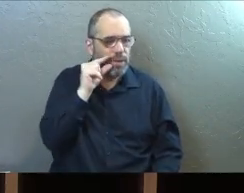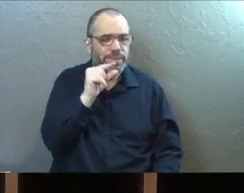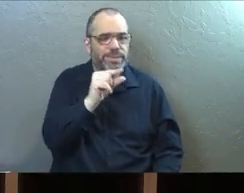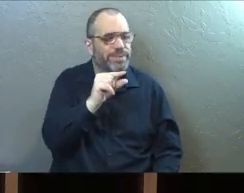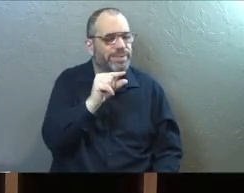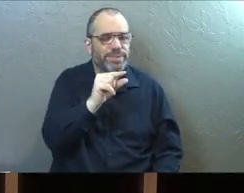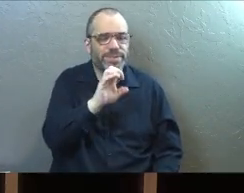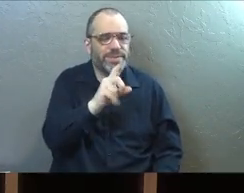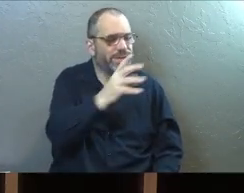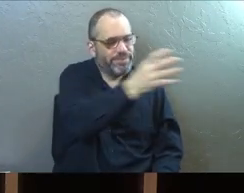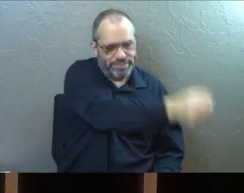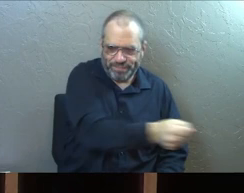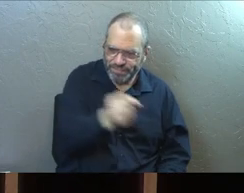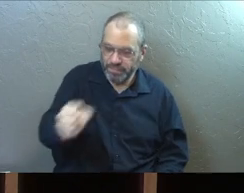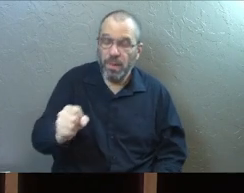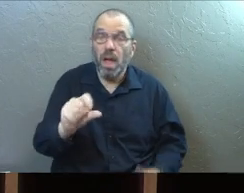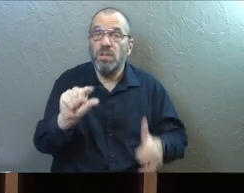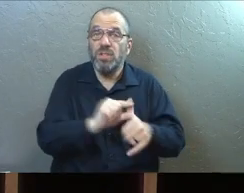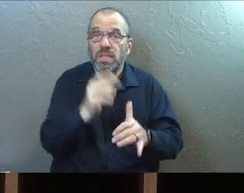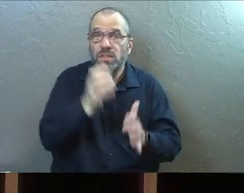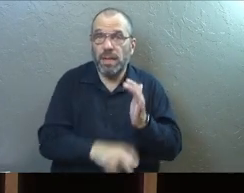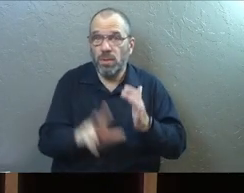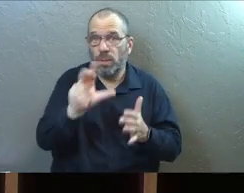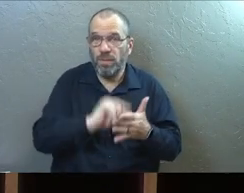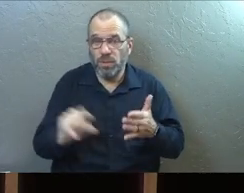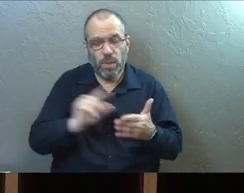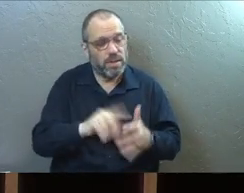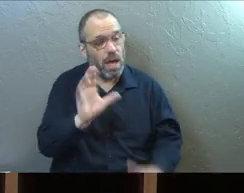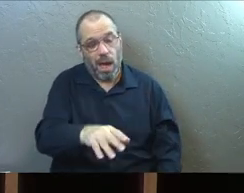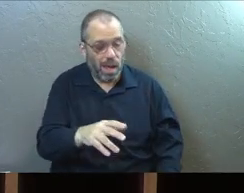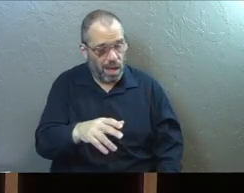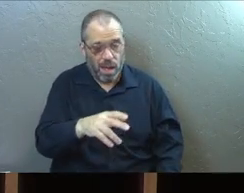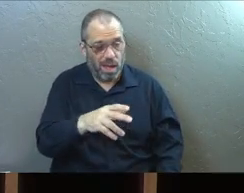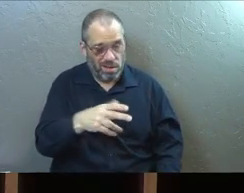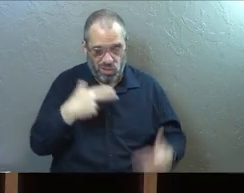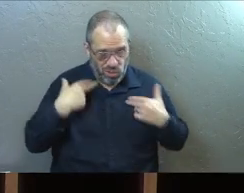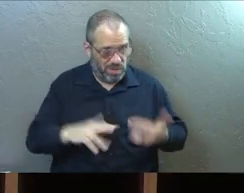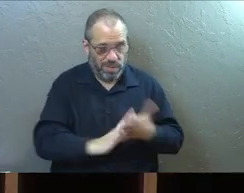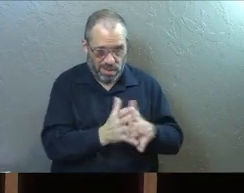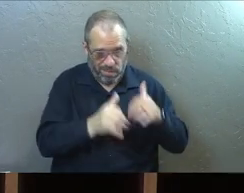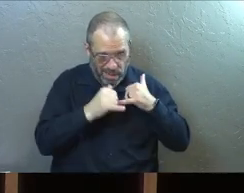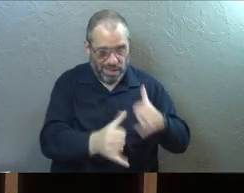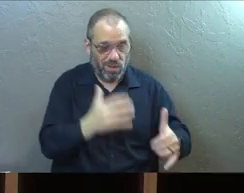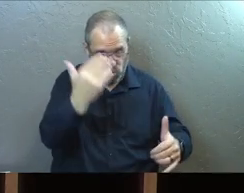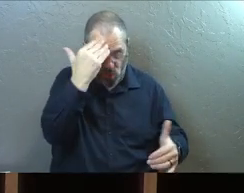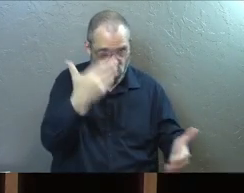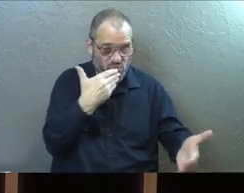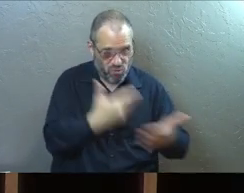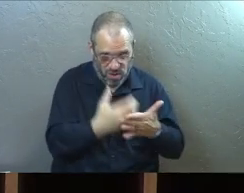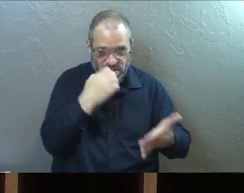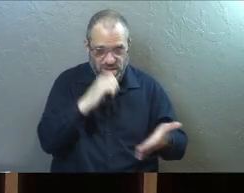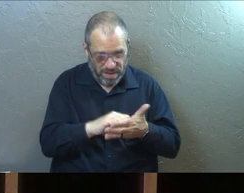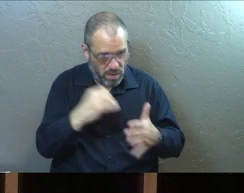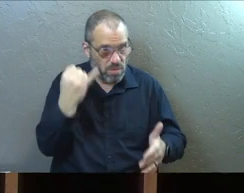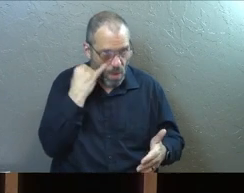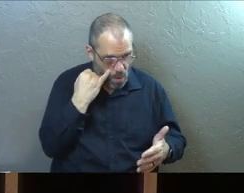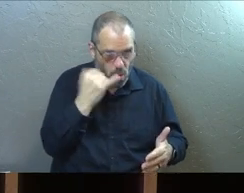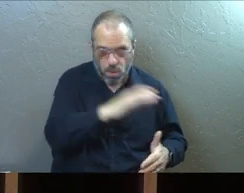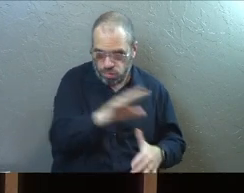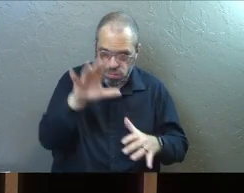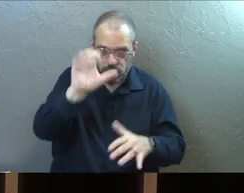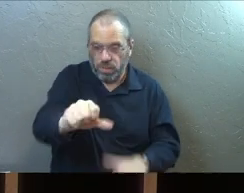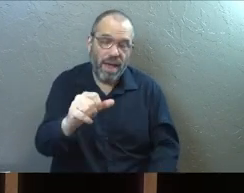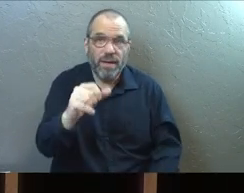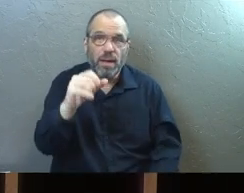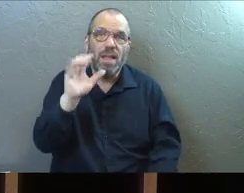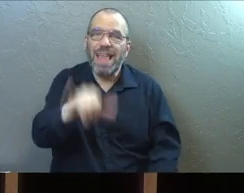verse, Genesis 3:22. Then the Lord God said, look, the human beings have become like us, knowing good from evil. What if they reach out and take the